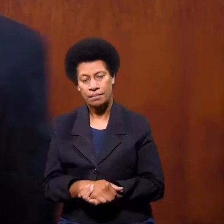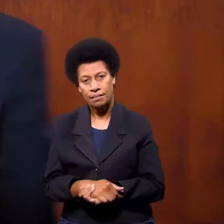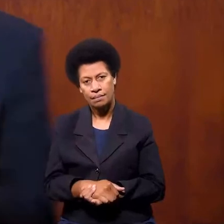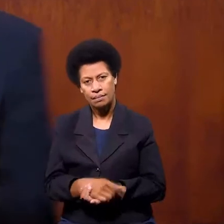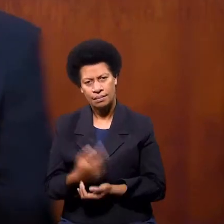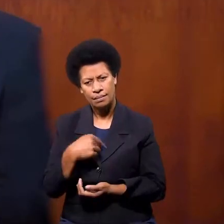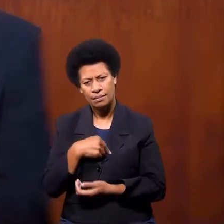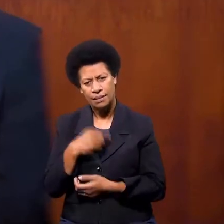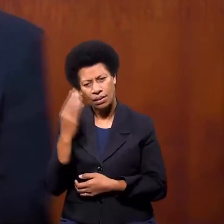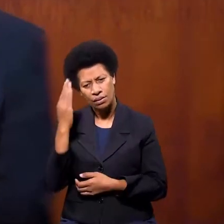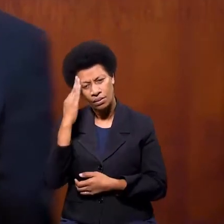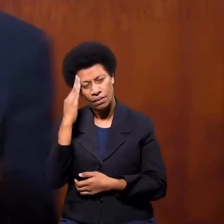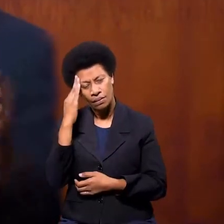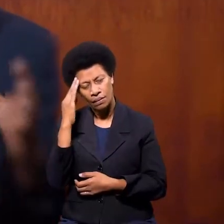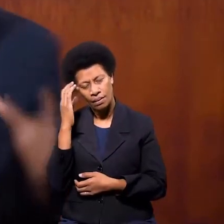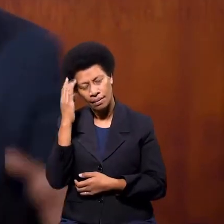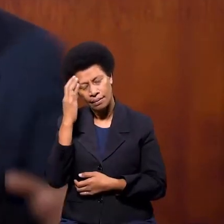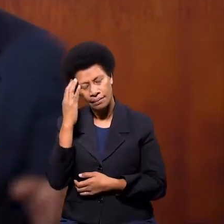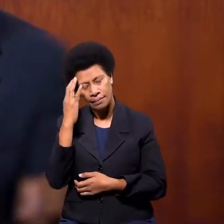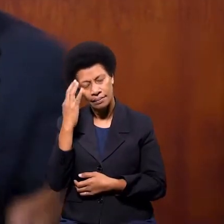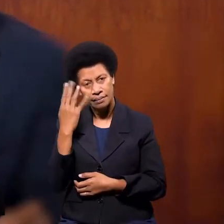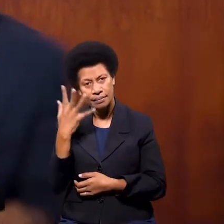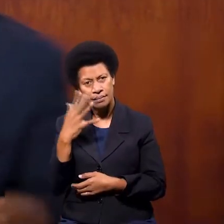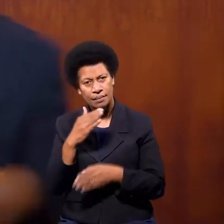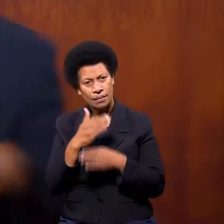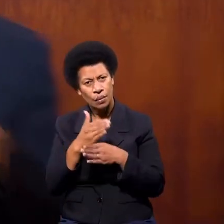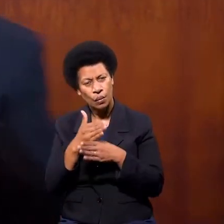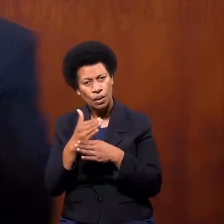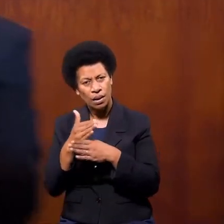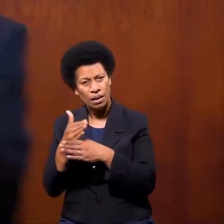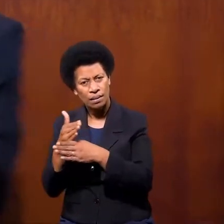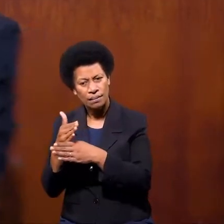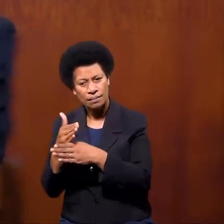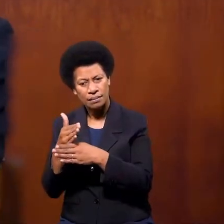the thought or the mentality that they worked their way